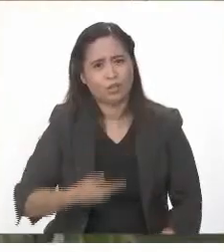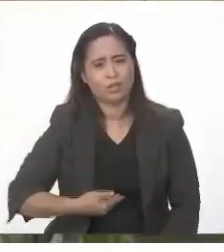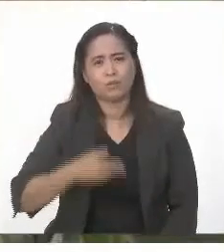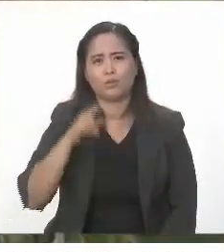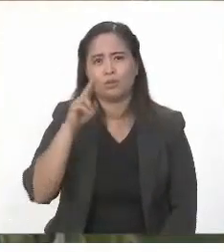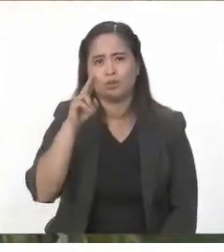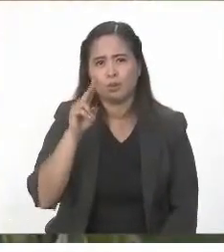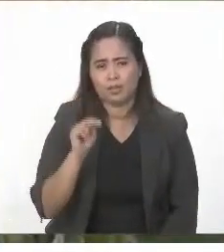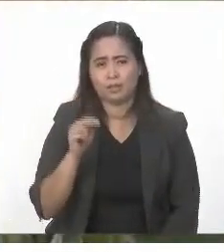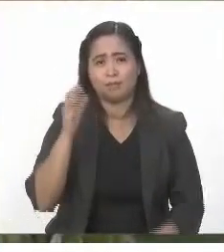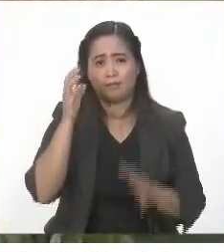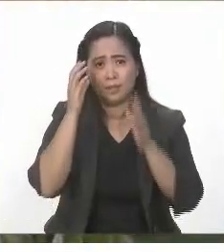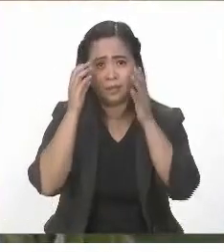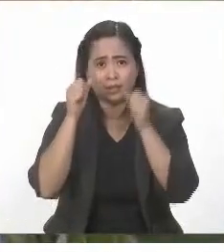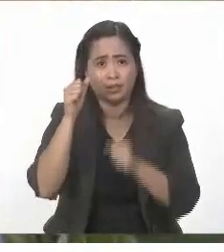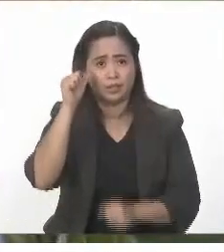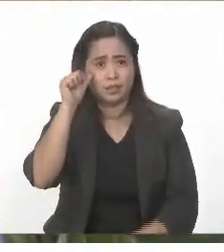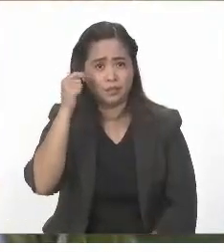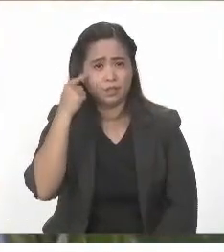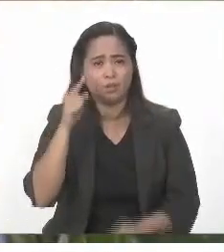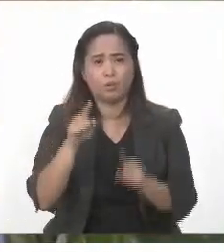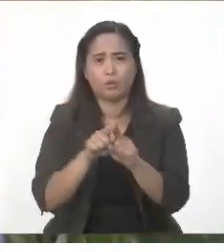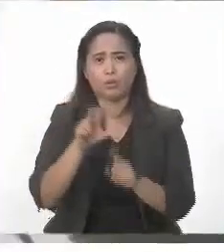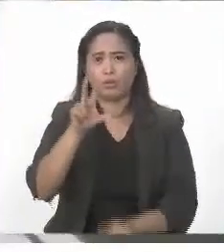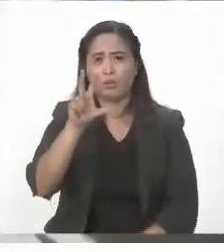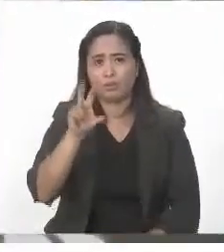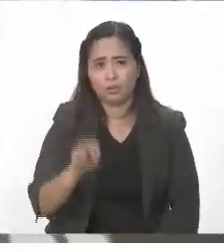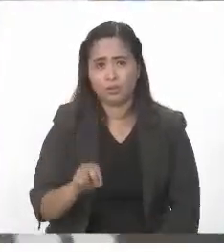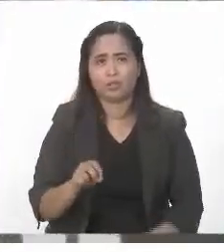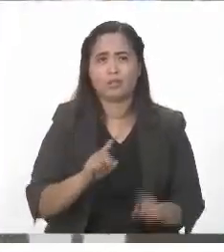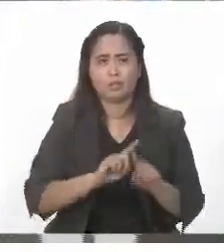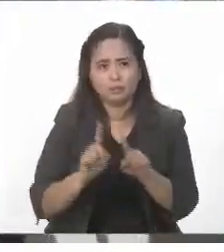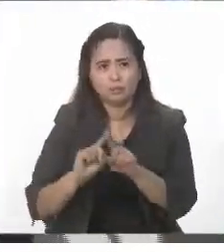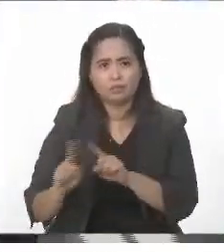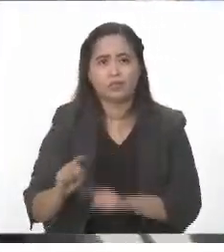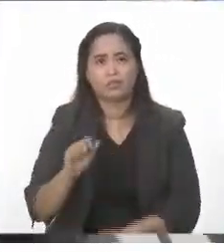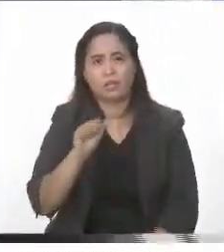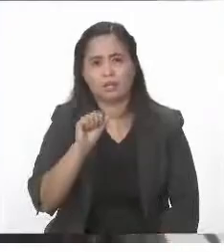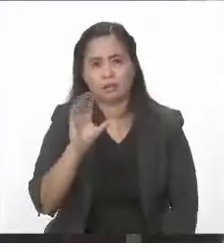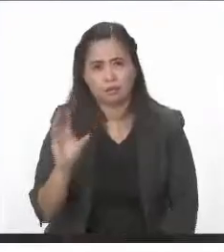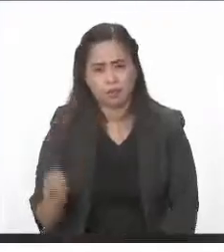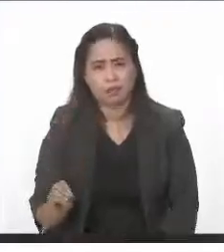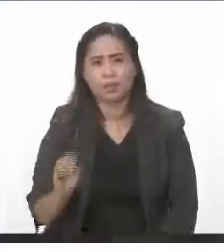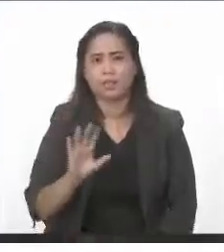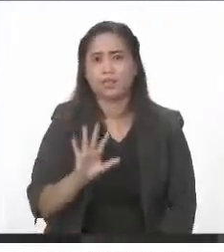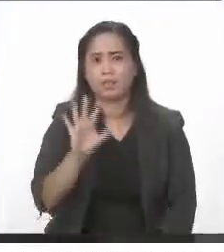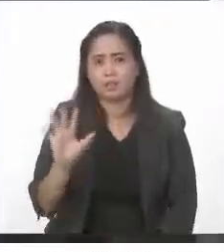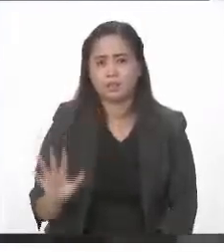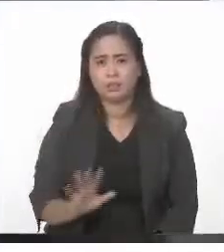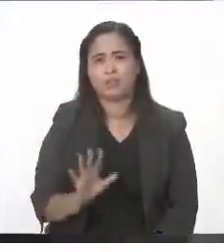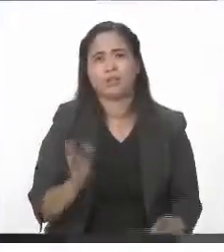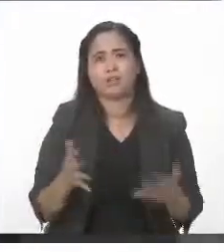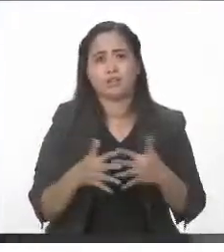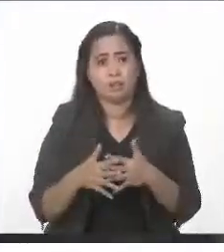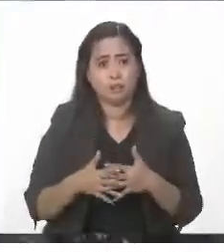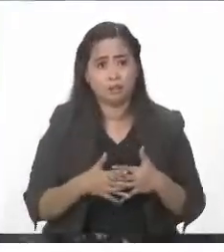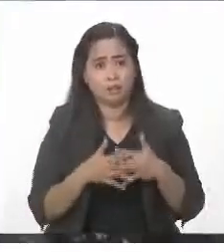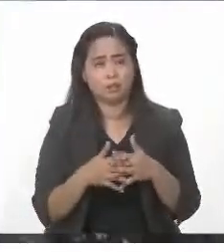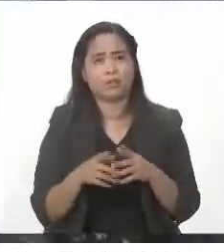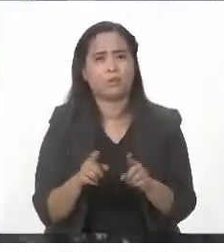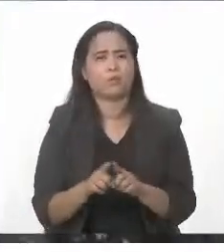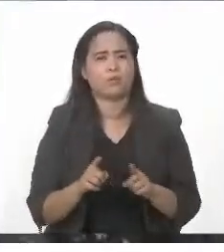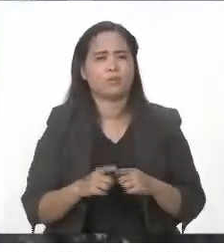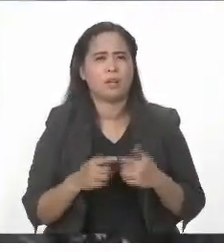Chief Antonio Guterres, as well as 30 heads of state from Africa, Asia, and Latin America. Meanwhile, Beijing has sent